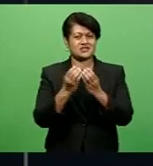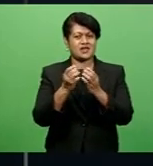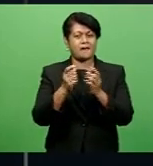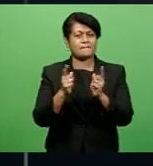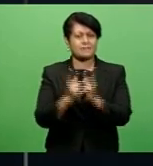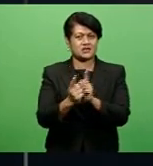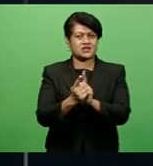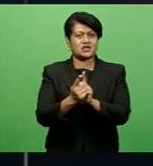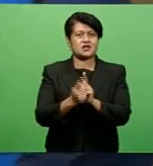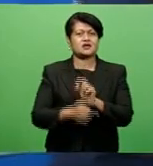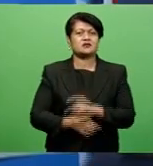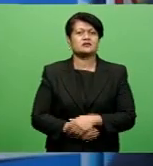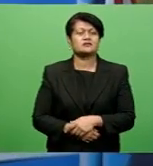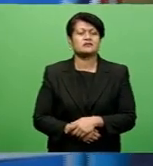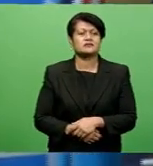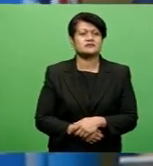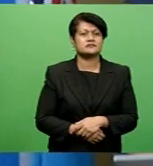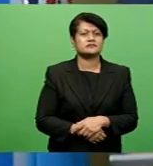Rees has more.